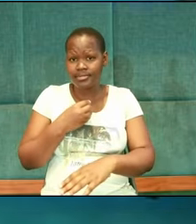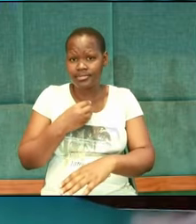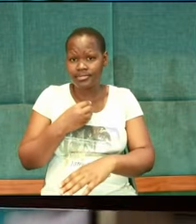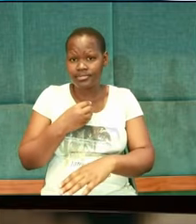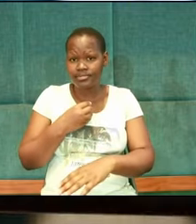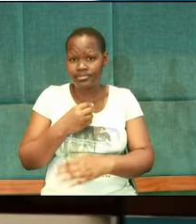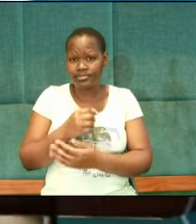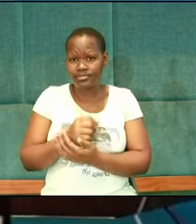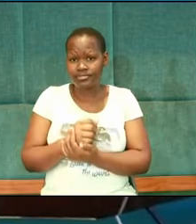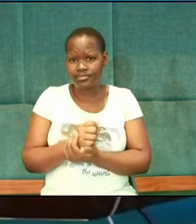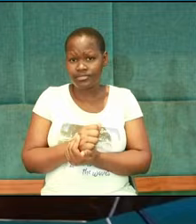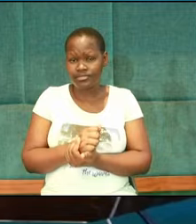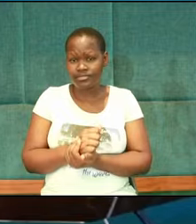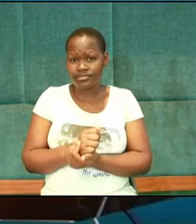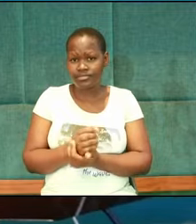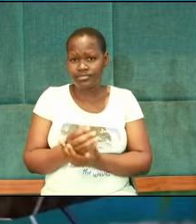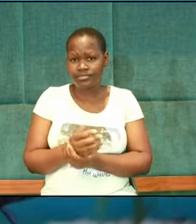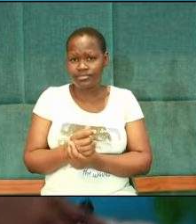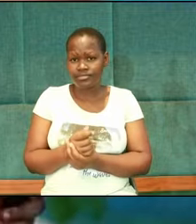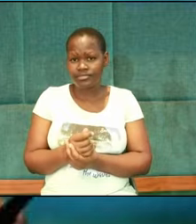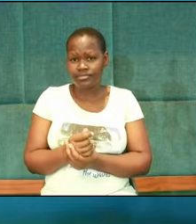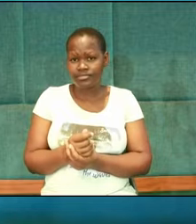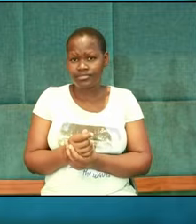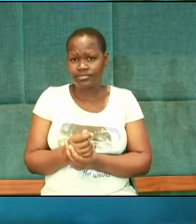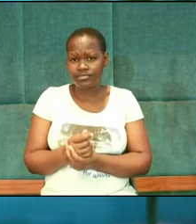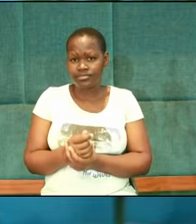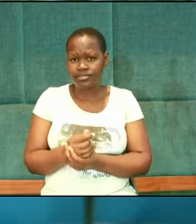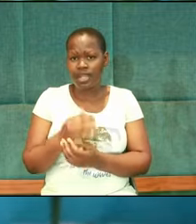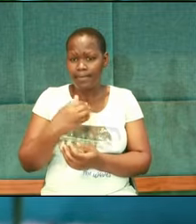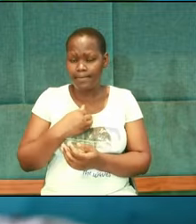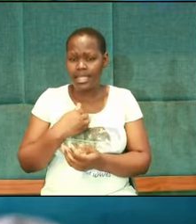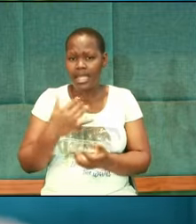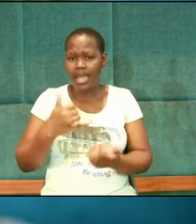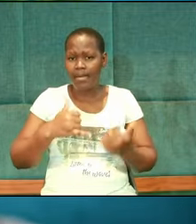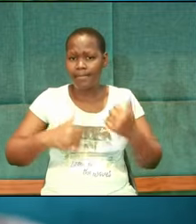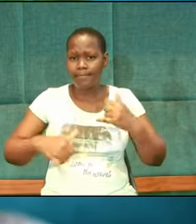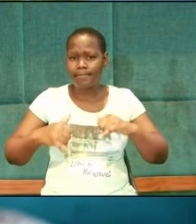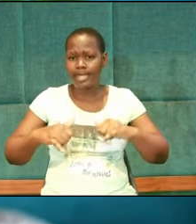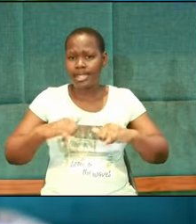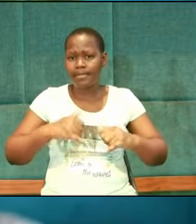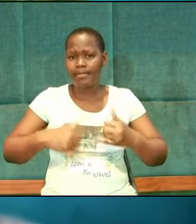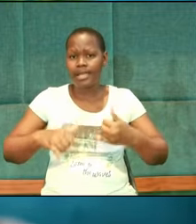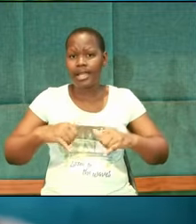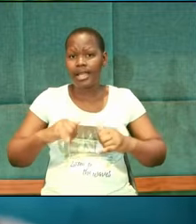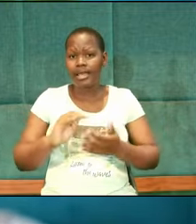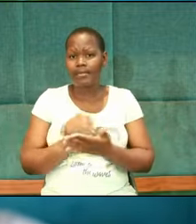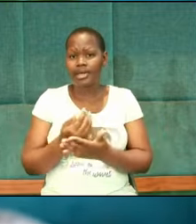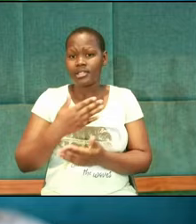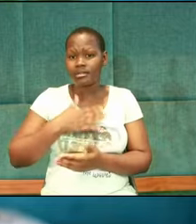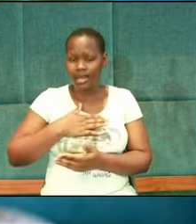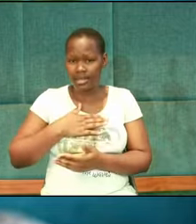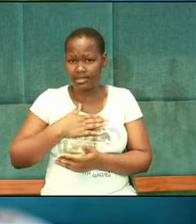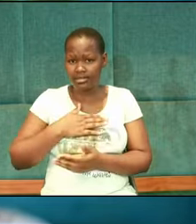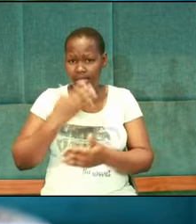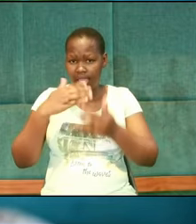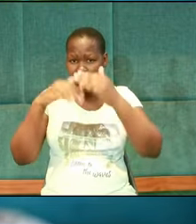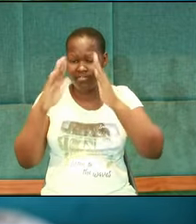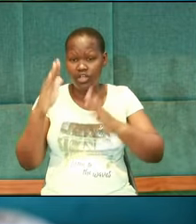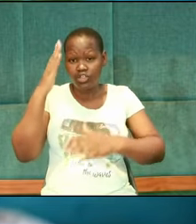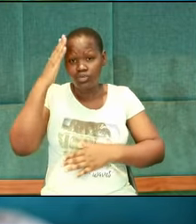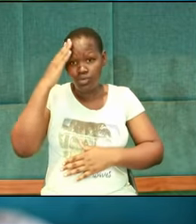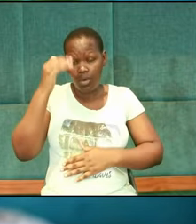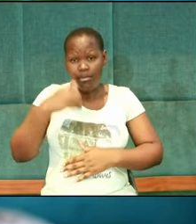You dare not. I will not wait. Let me play my part. Let the heavens justify me that I did my part.